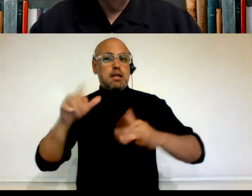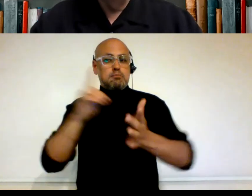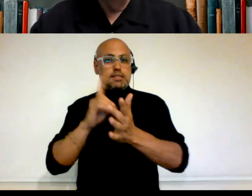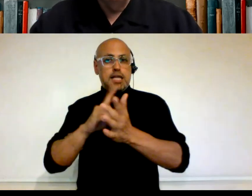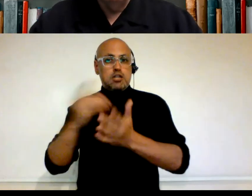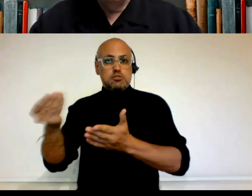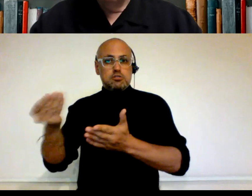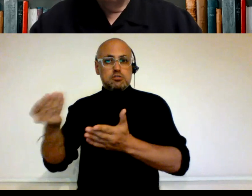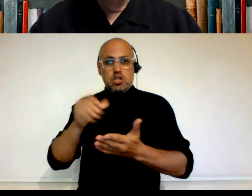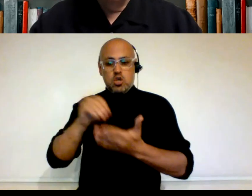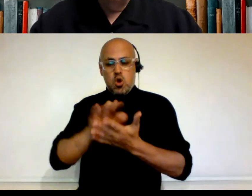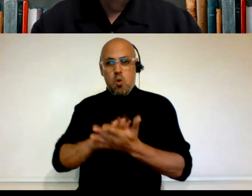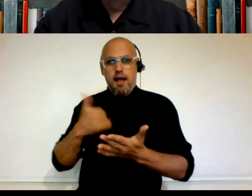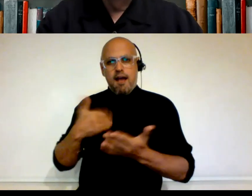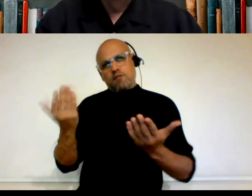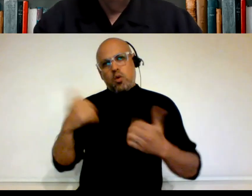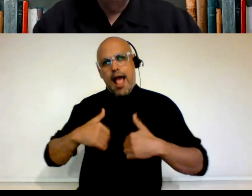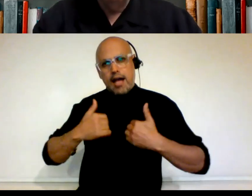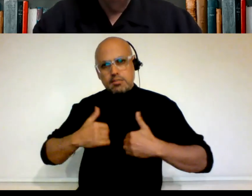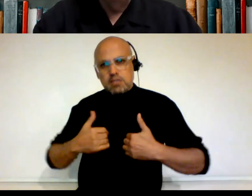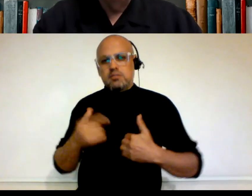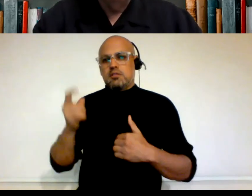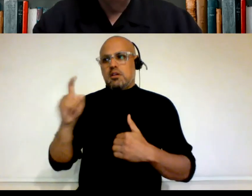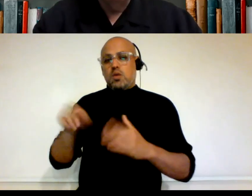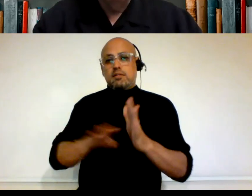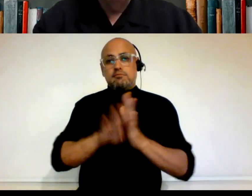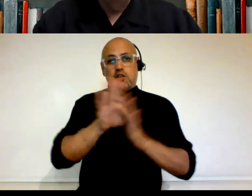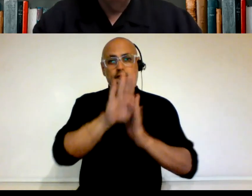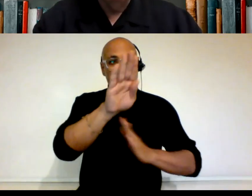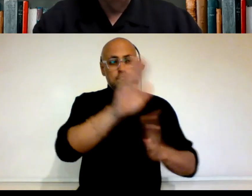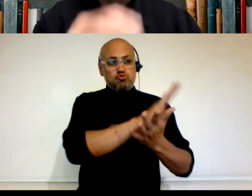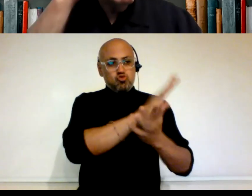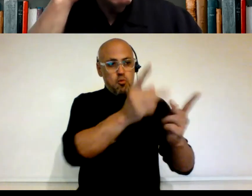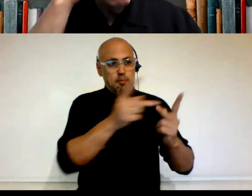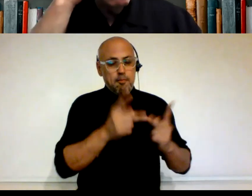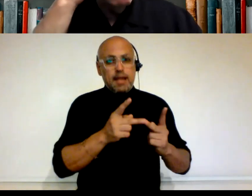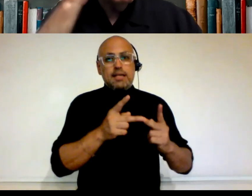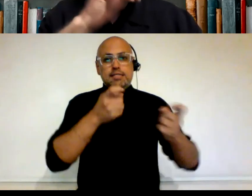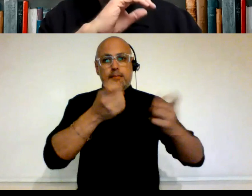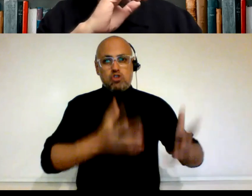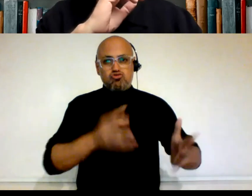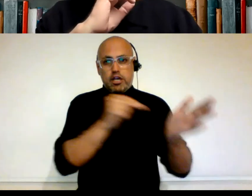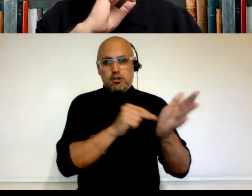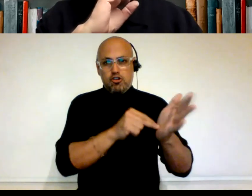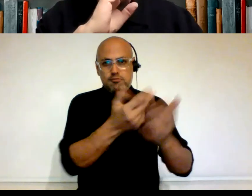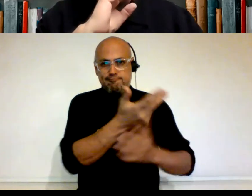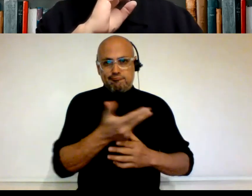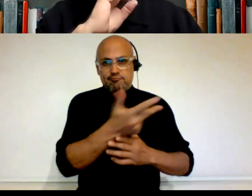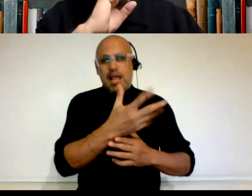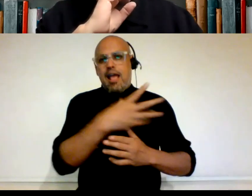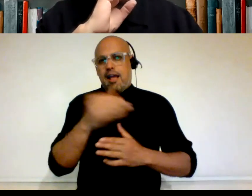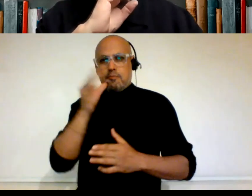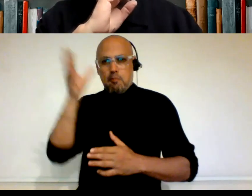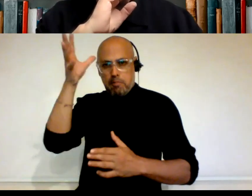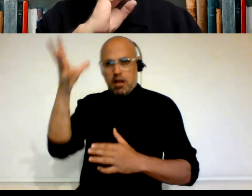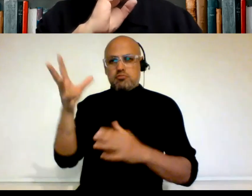orders and it's asthma, we develop at the school site, administrator and the nurse, with the parent and the